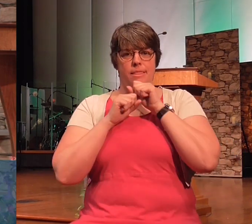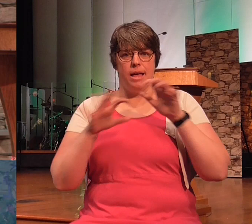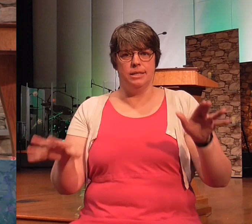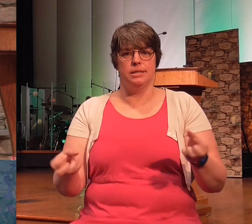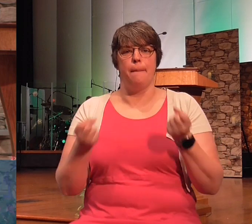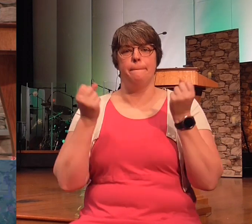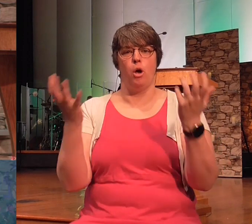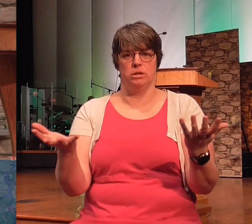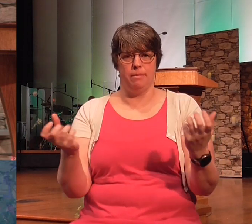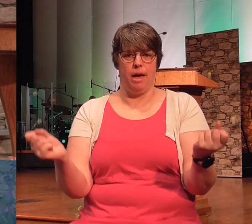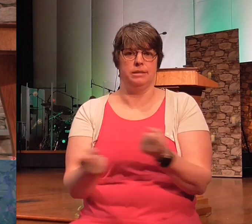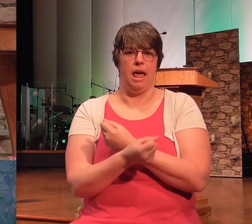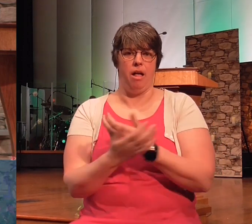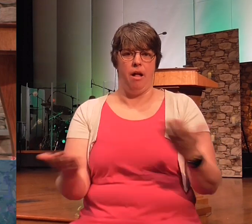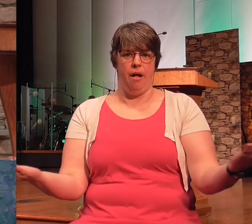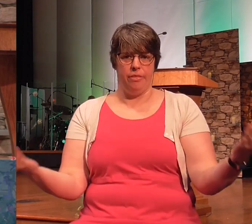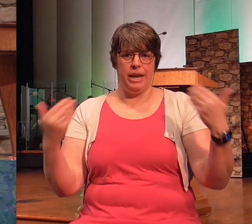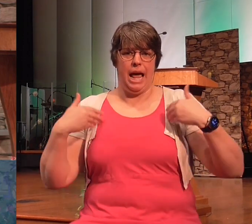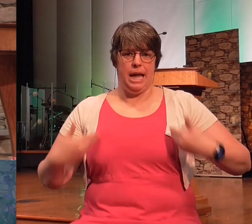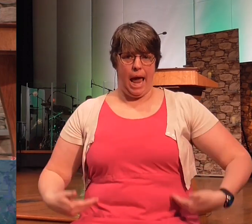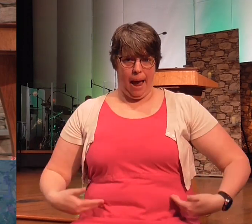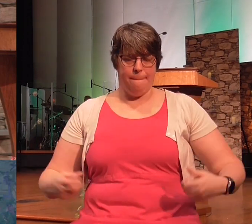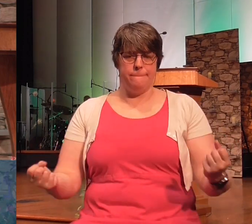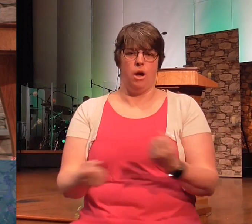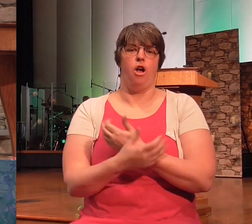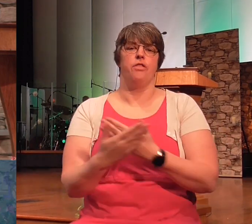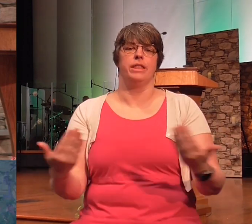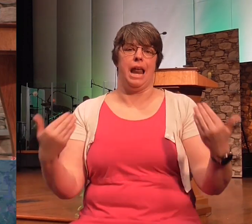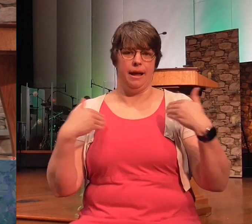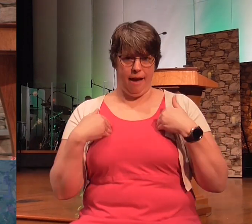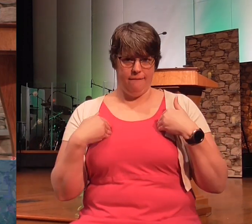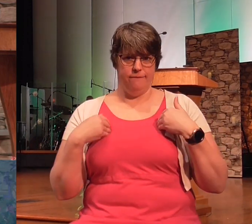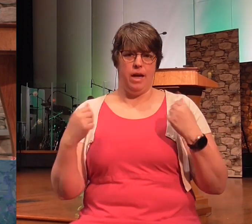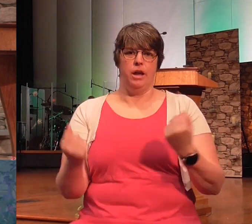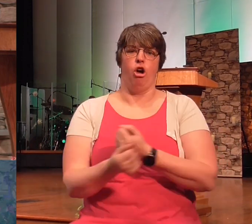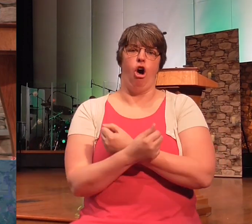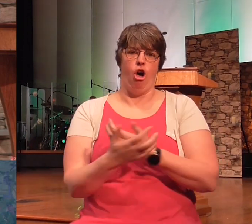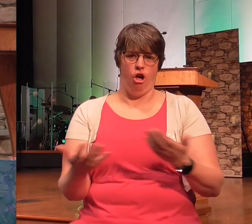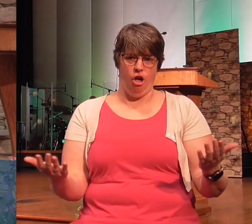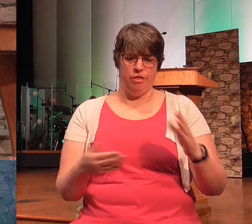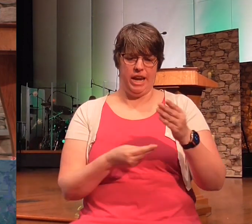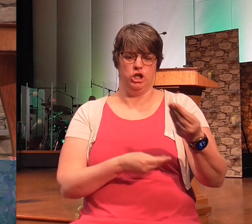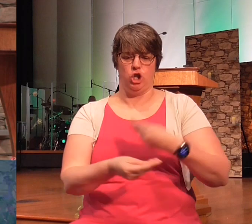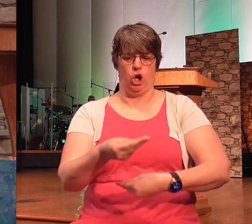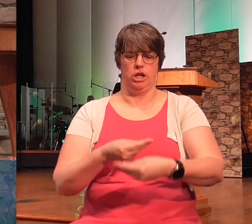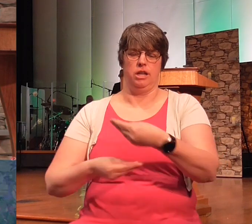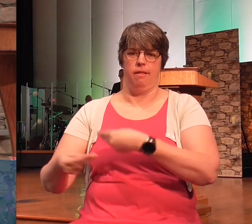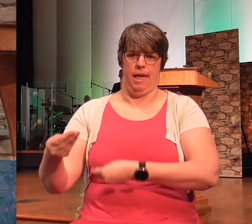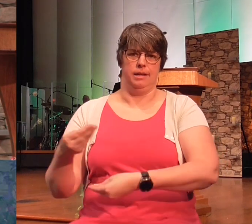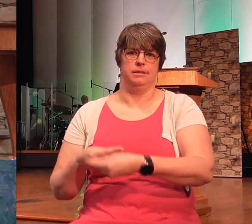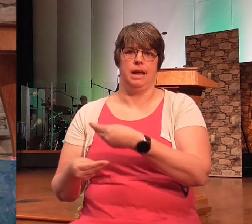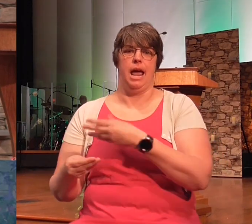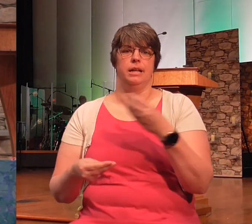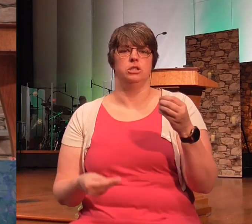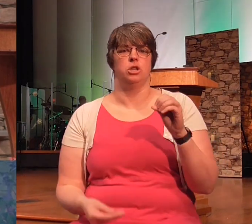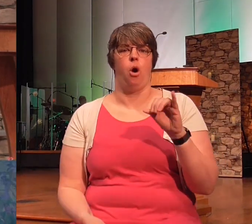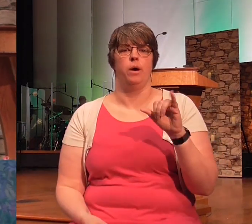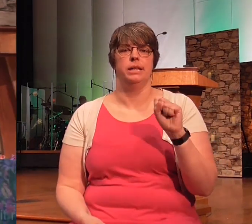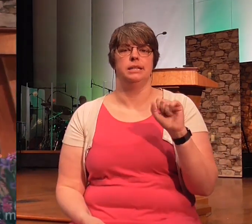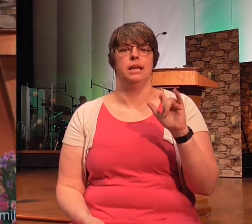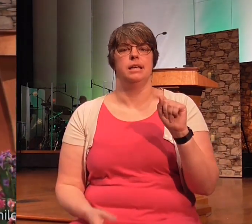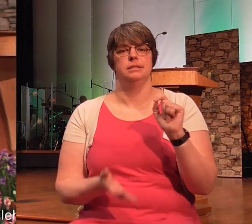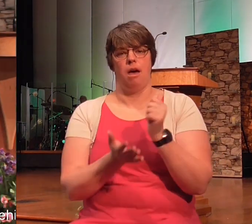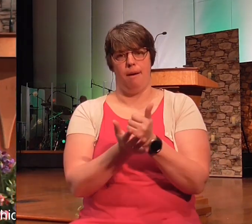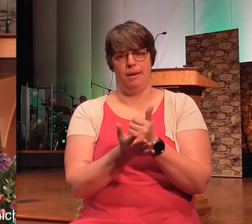and multiplies all that I am, all that I have, and all that I circulate. And so it